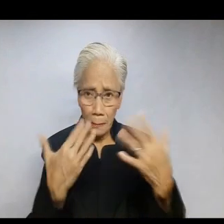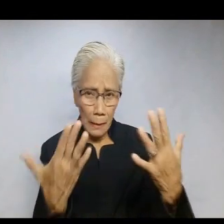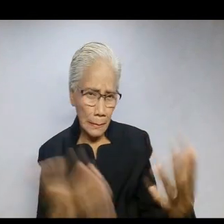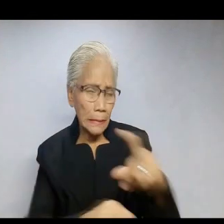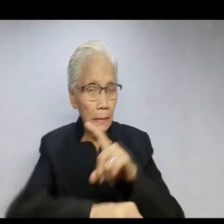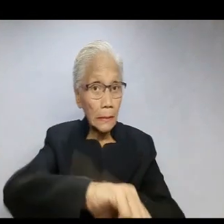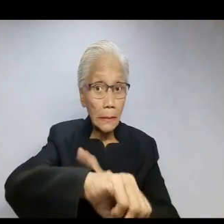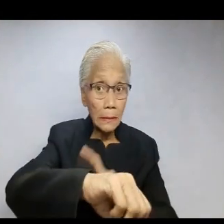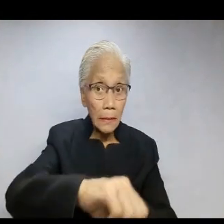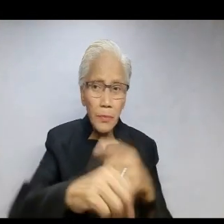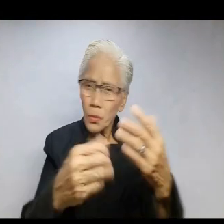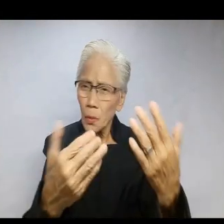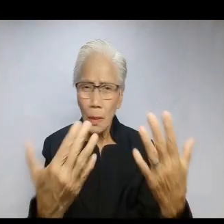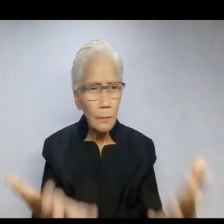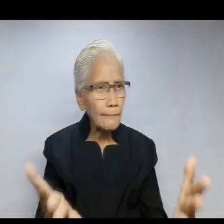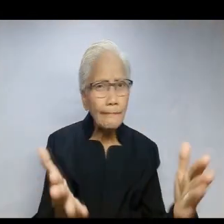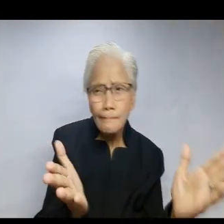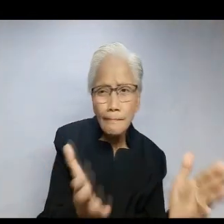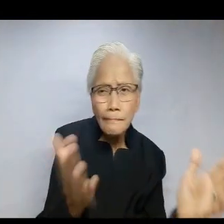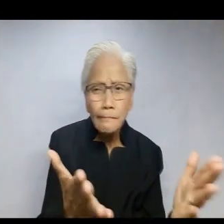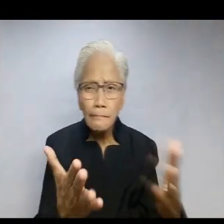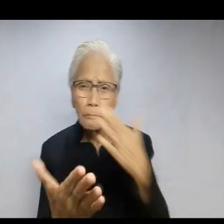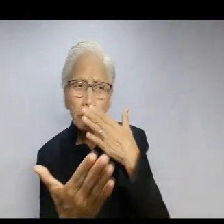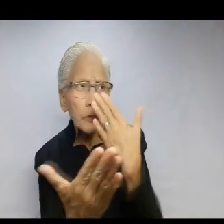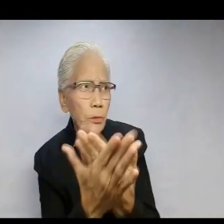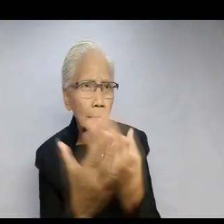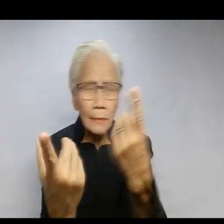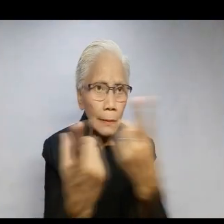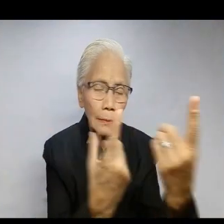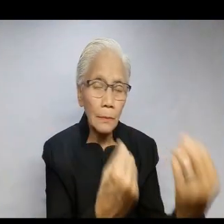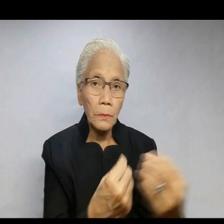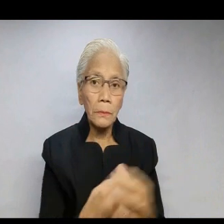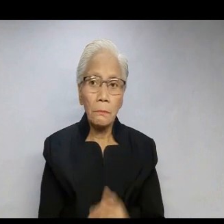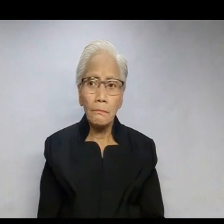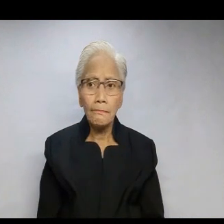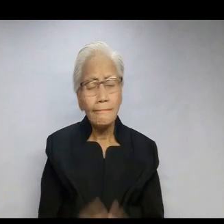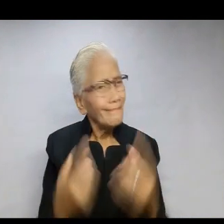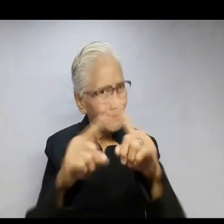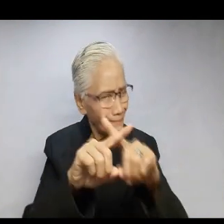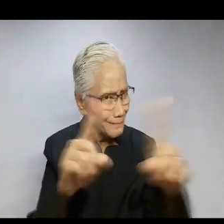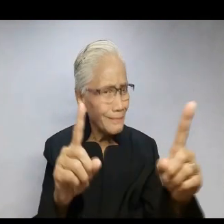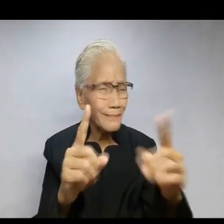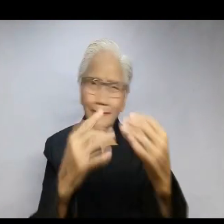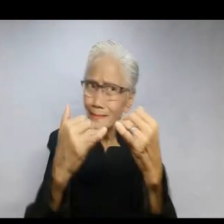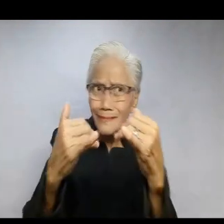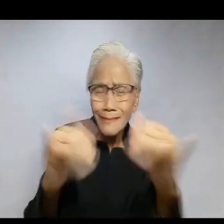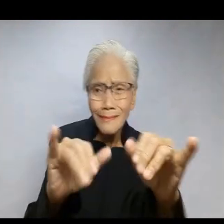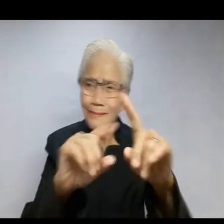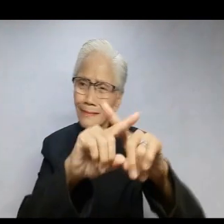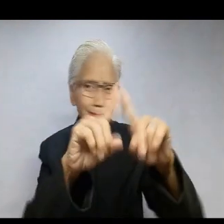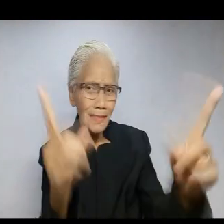Haven't there been times when you were so convinced of the good you do? Yet, you were